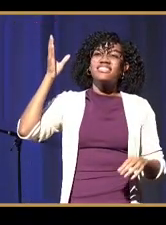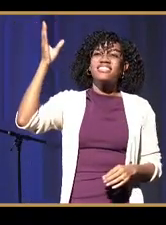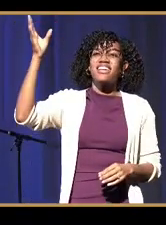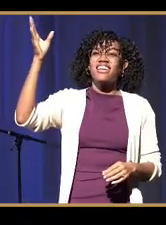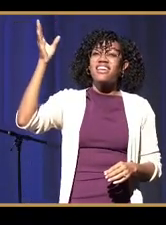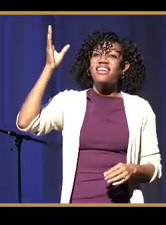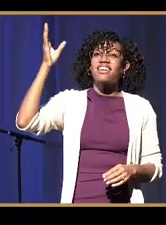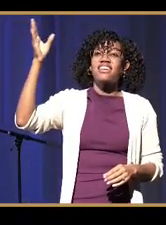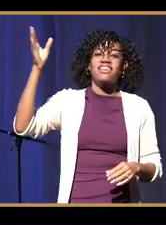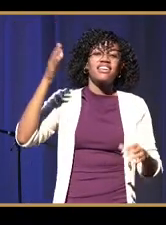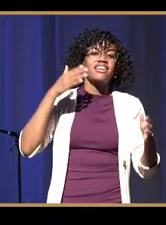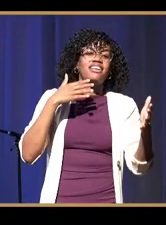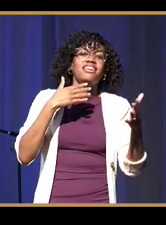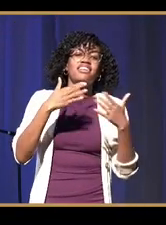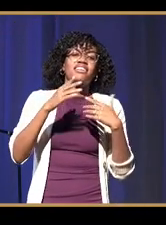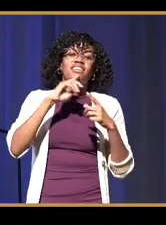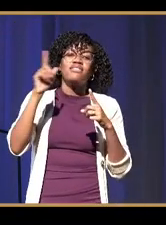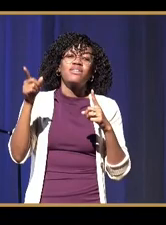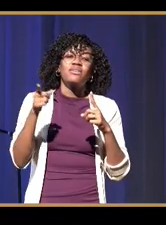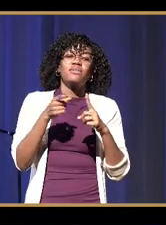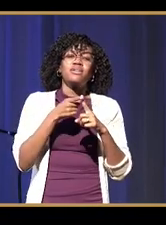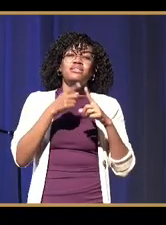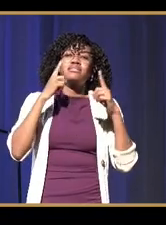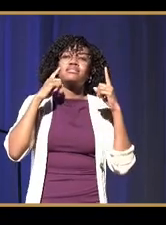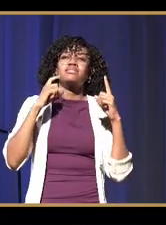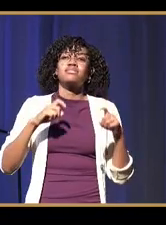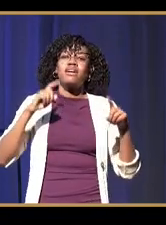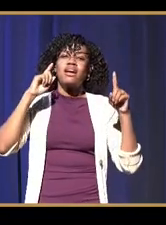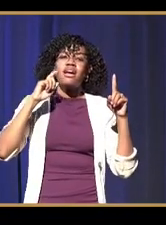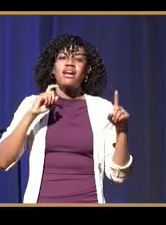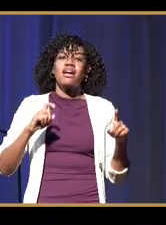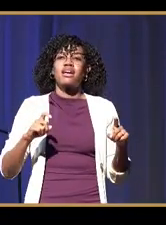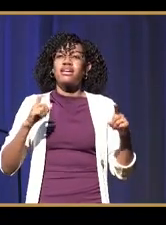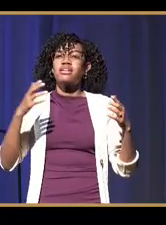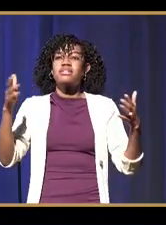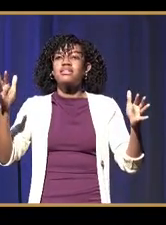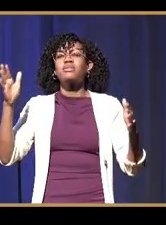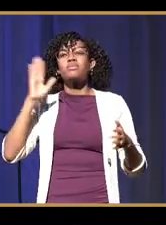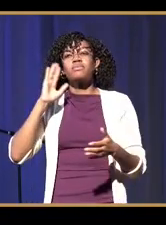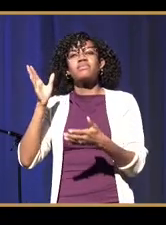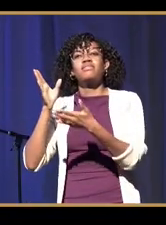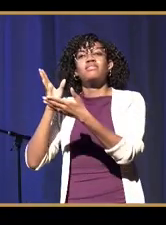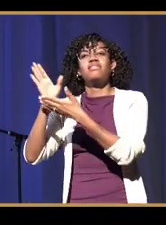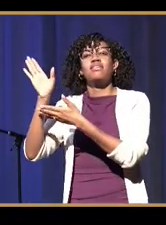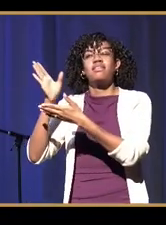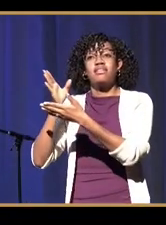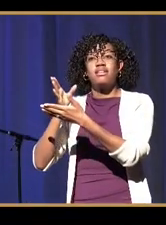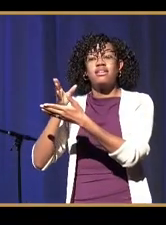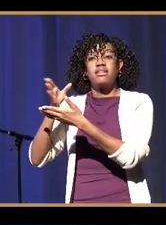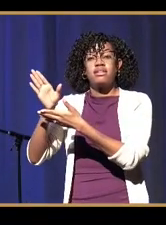life. And even when you cry all night, you'll be alright.